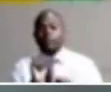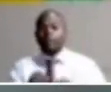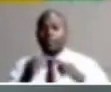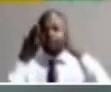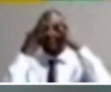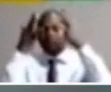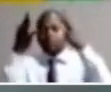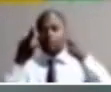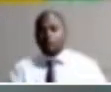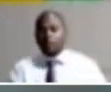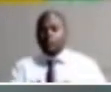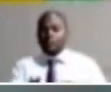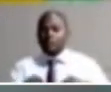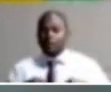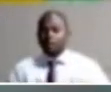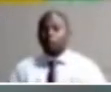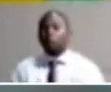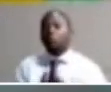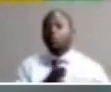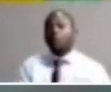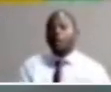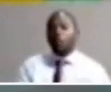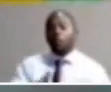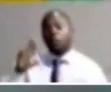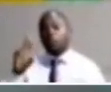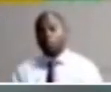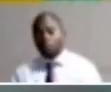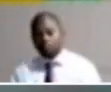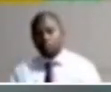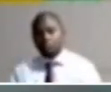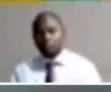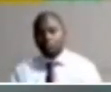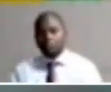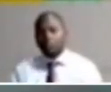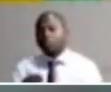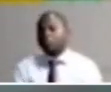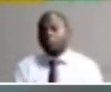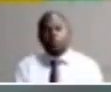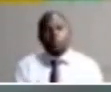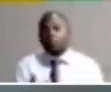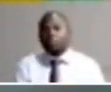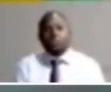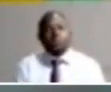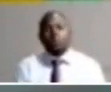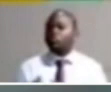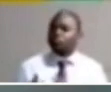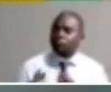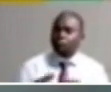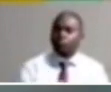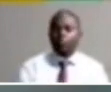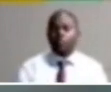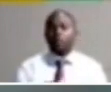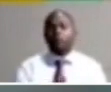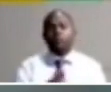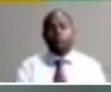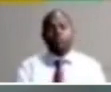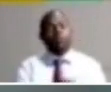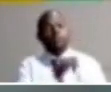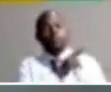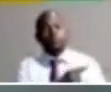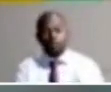on who should be allowed to die and who should not, because they have nowhere to put them in the hospital.